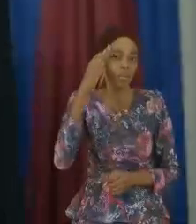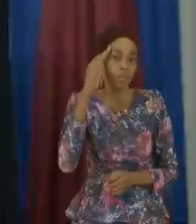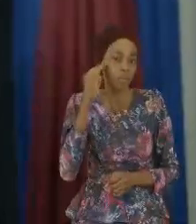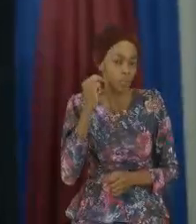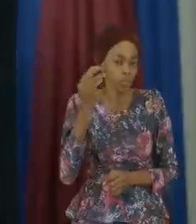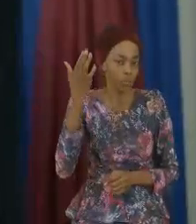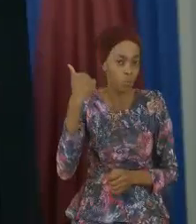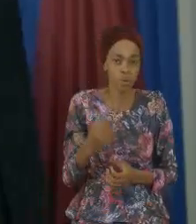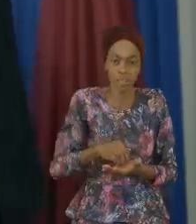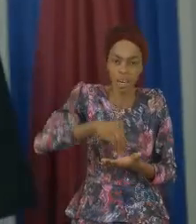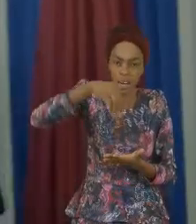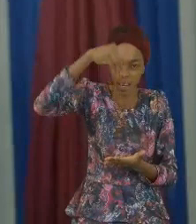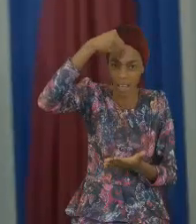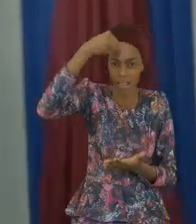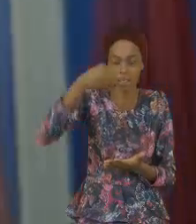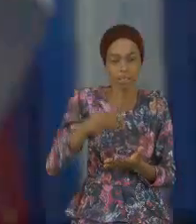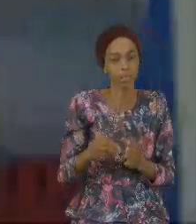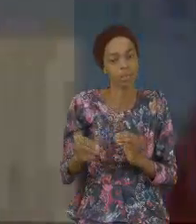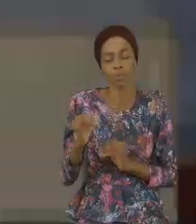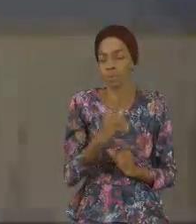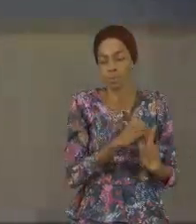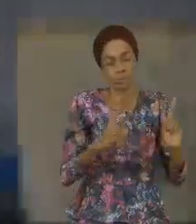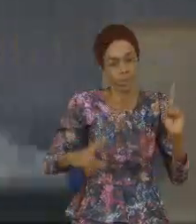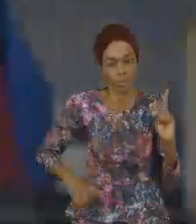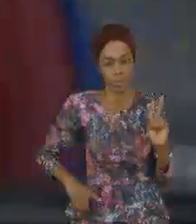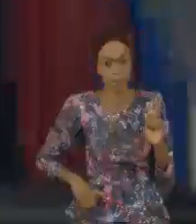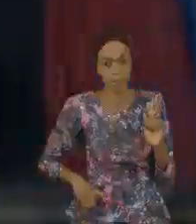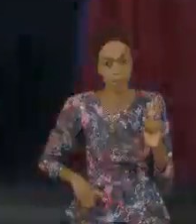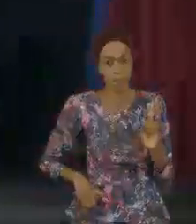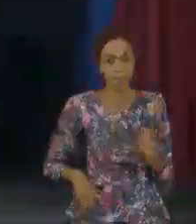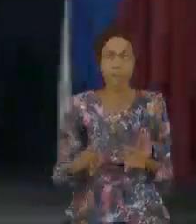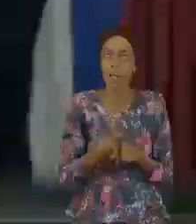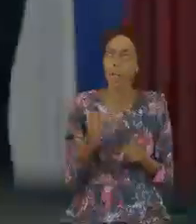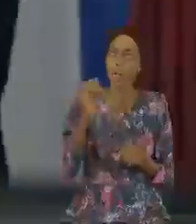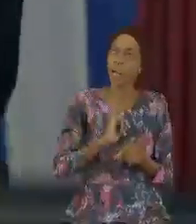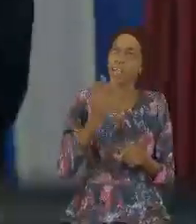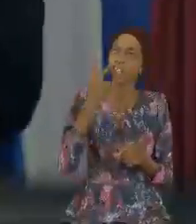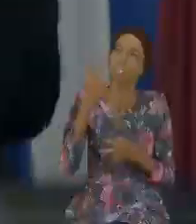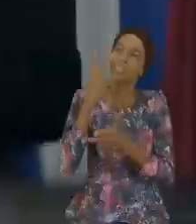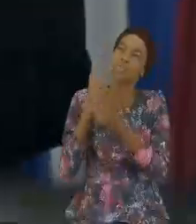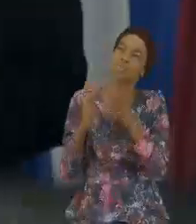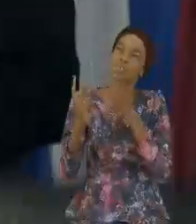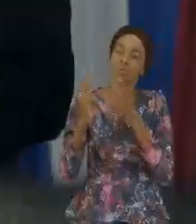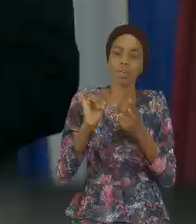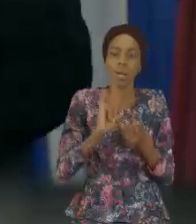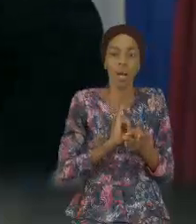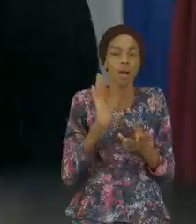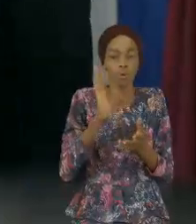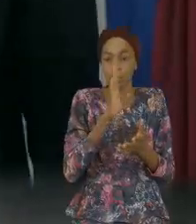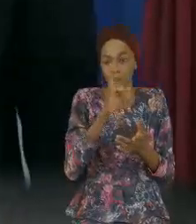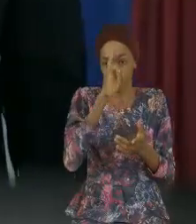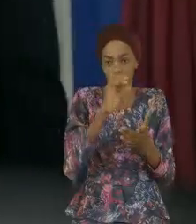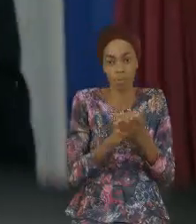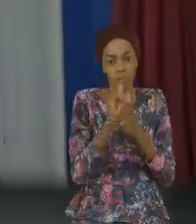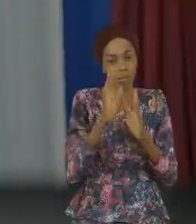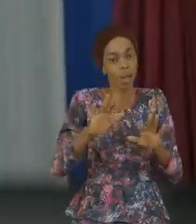was learned. Oh Lord, I see the vision. I'm going to be a deliverer. Why do I